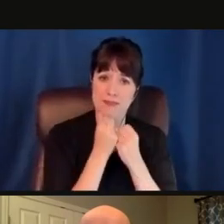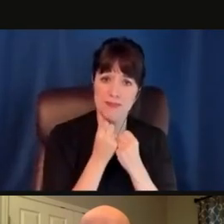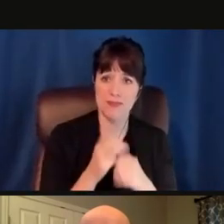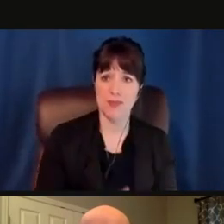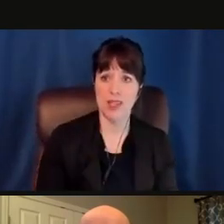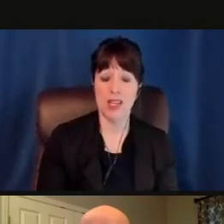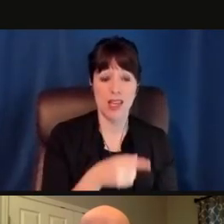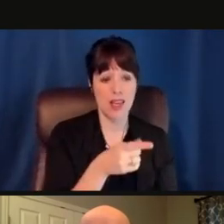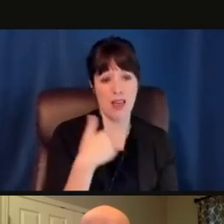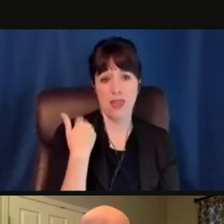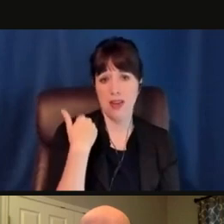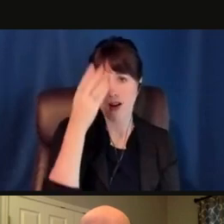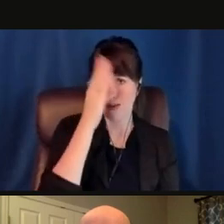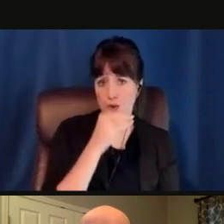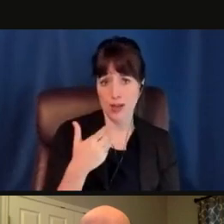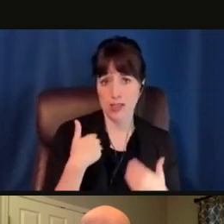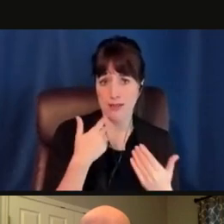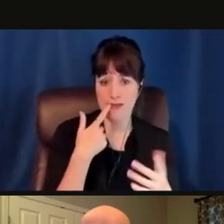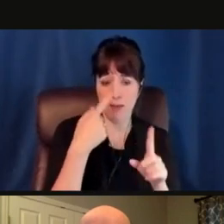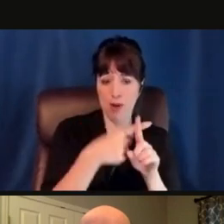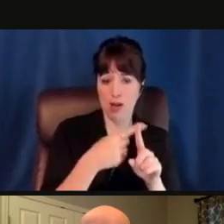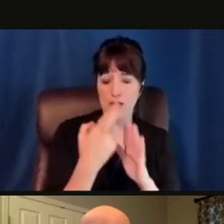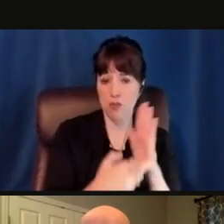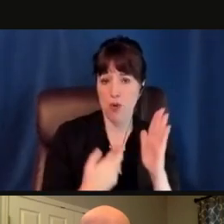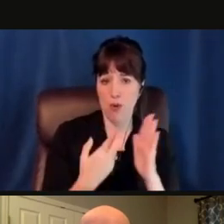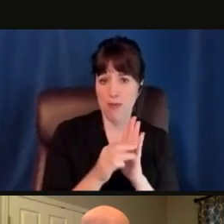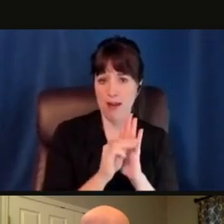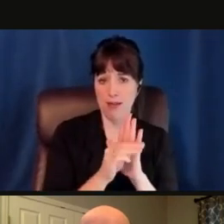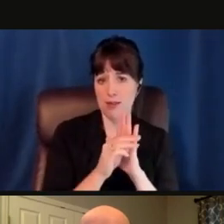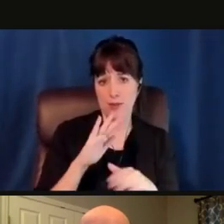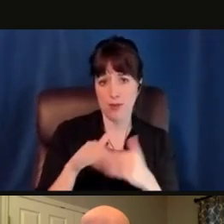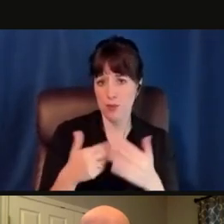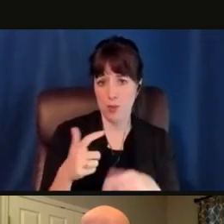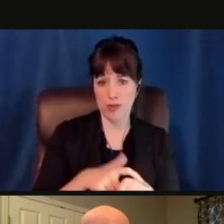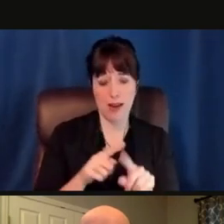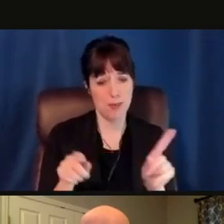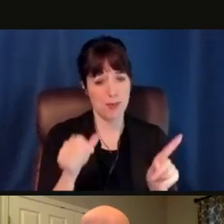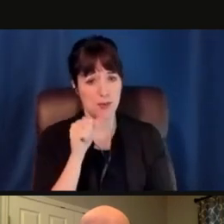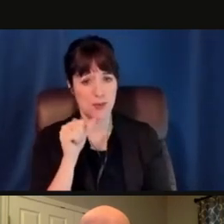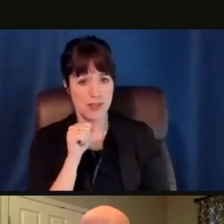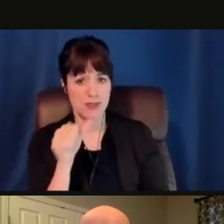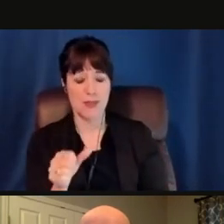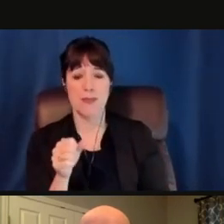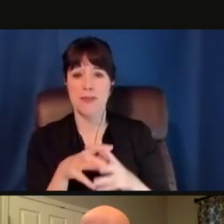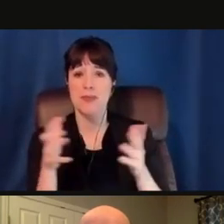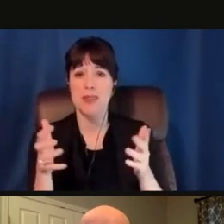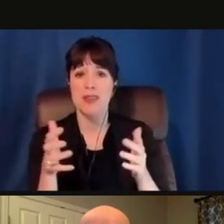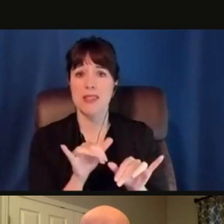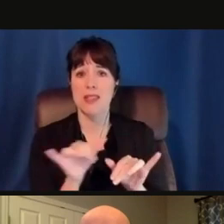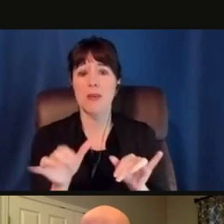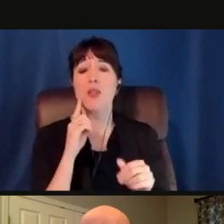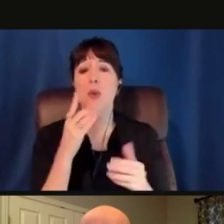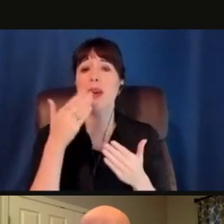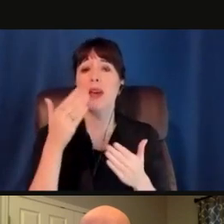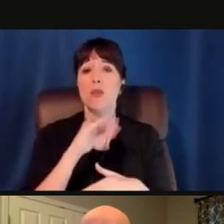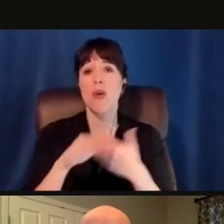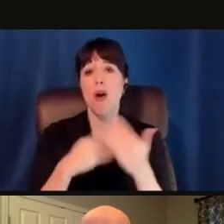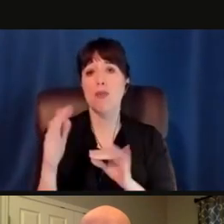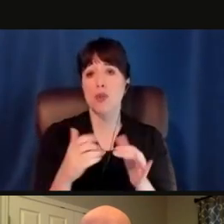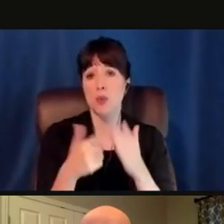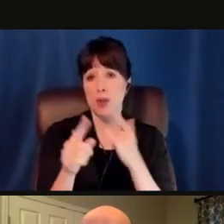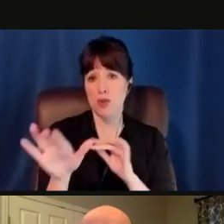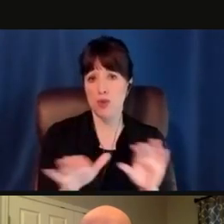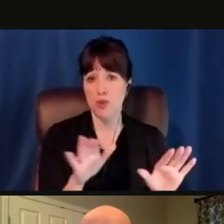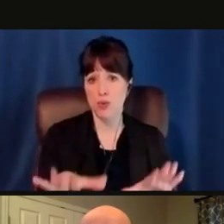had positive role models for that whole time, but the young girls haven't had nearly as many. And so thank you all for doing what you do and stepping up